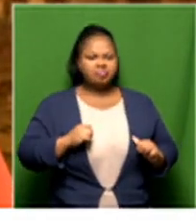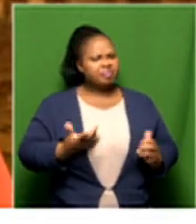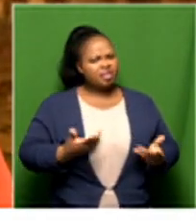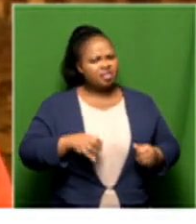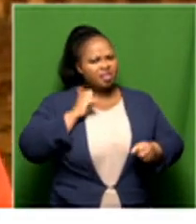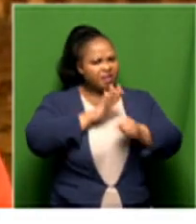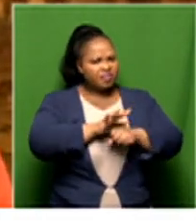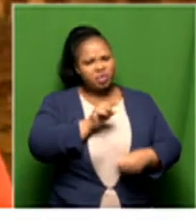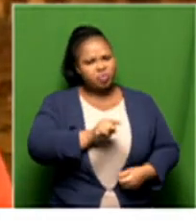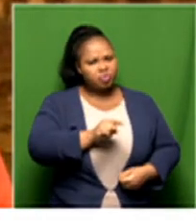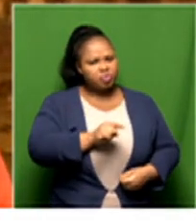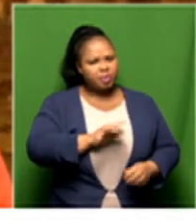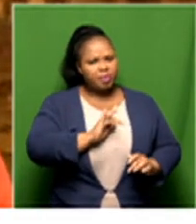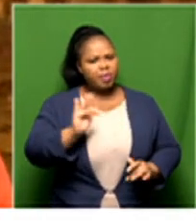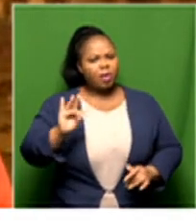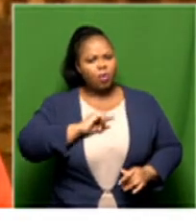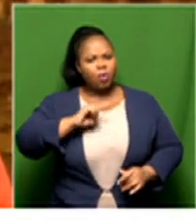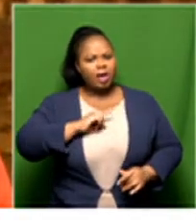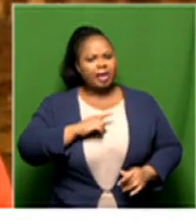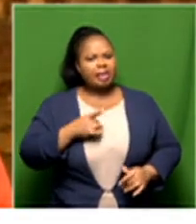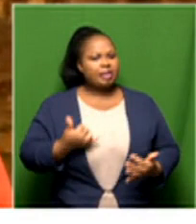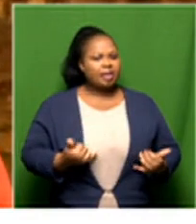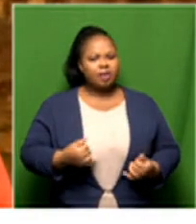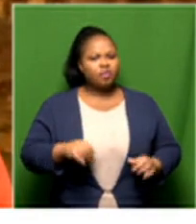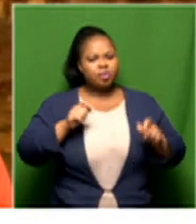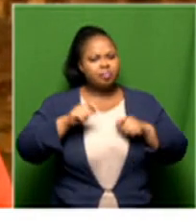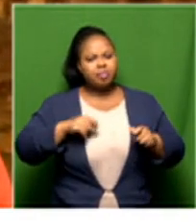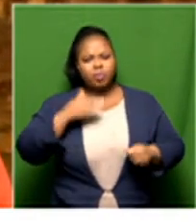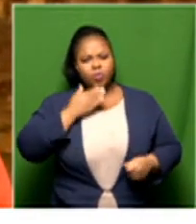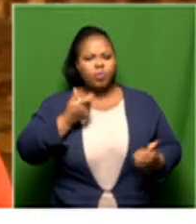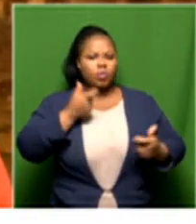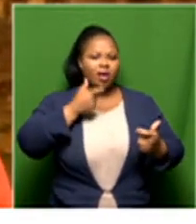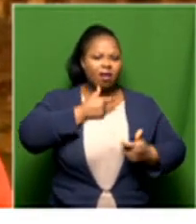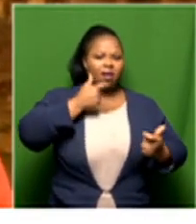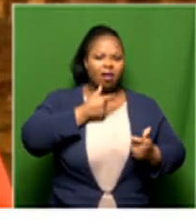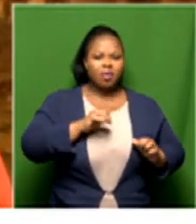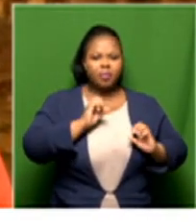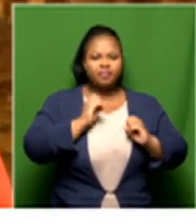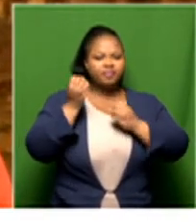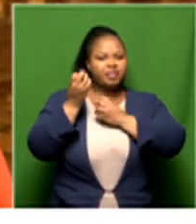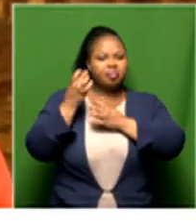not affect you, the fact that there's no vibe from the audience or feedback, perhaps?